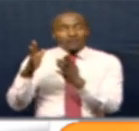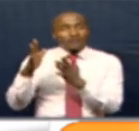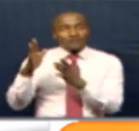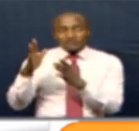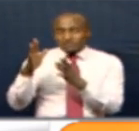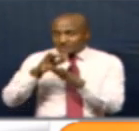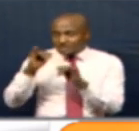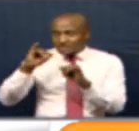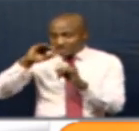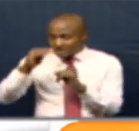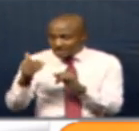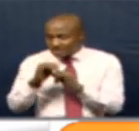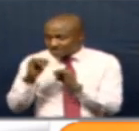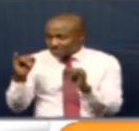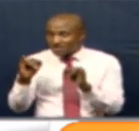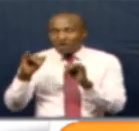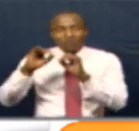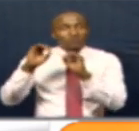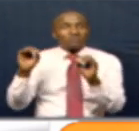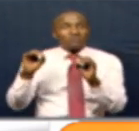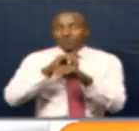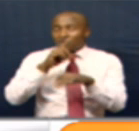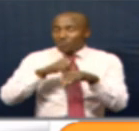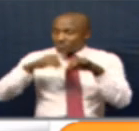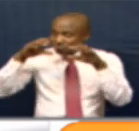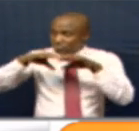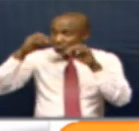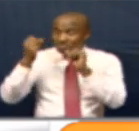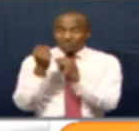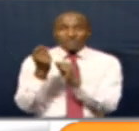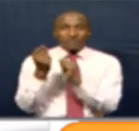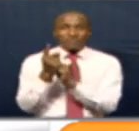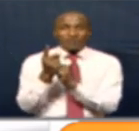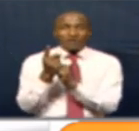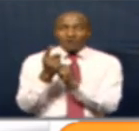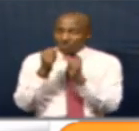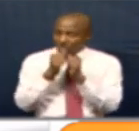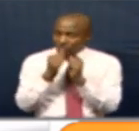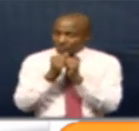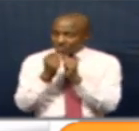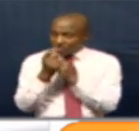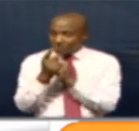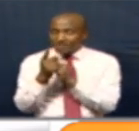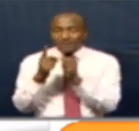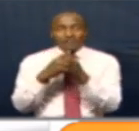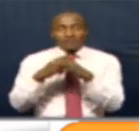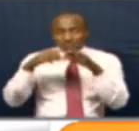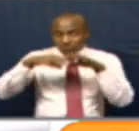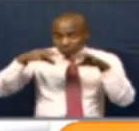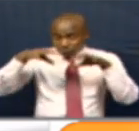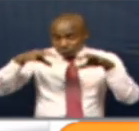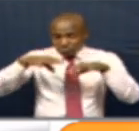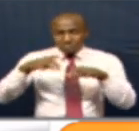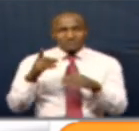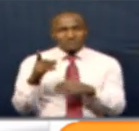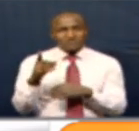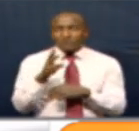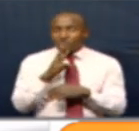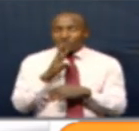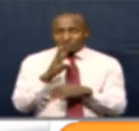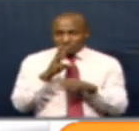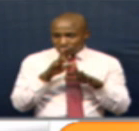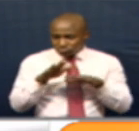not? When it rains in November, October, November, and we have the short rains, mm-hmm. is the water going